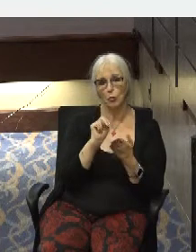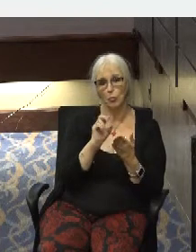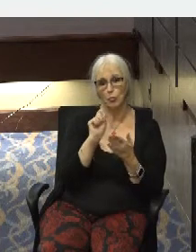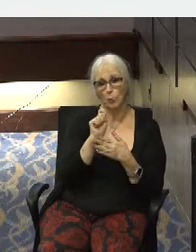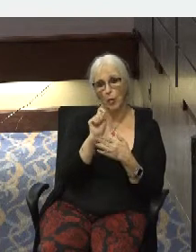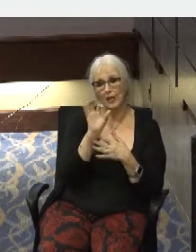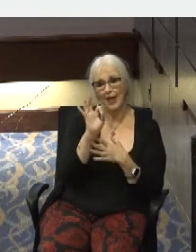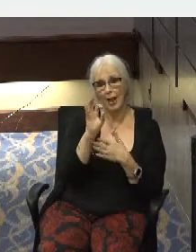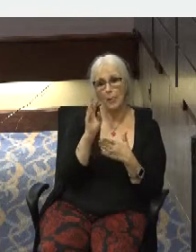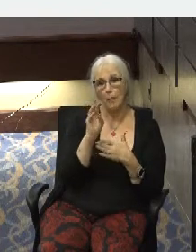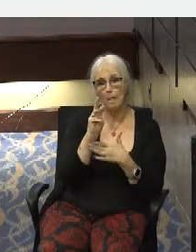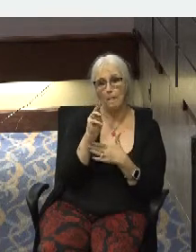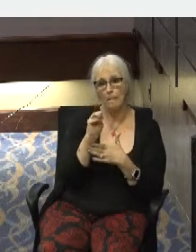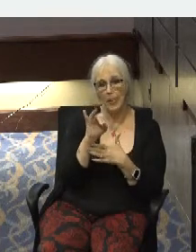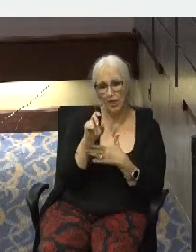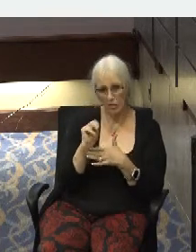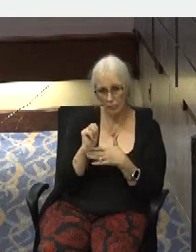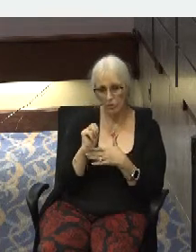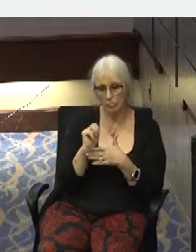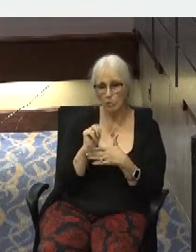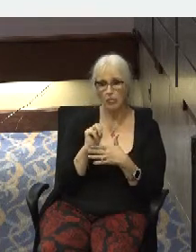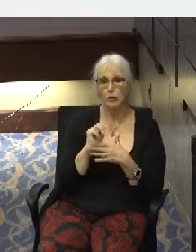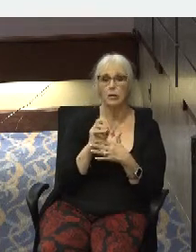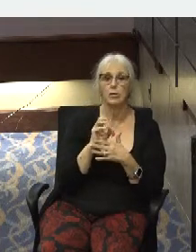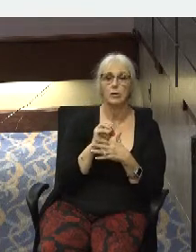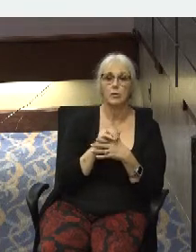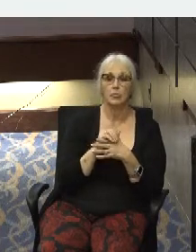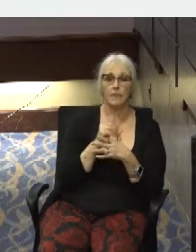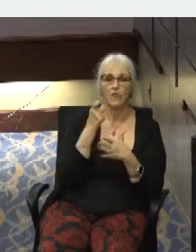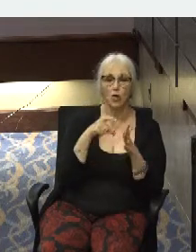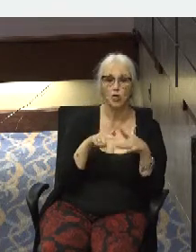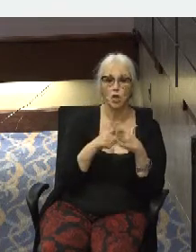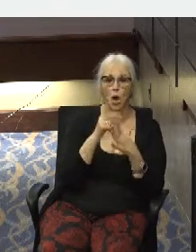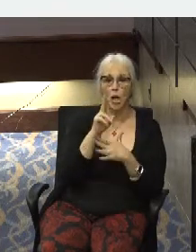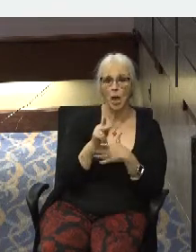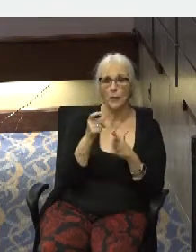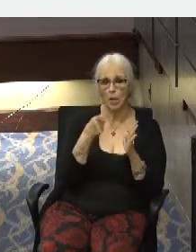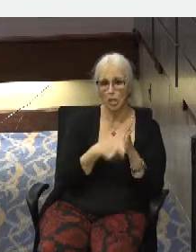of $500,000, just south of $600,000 for that startup cost.